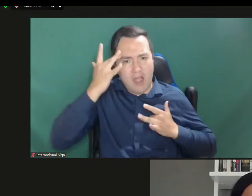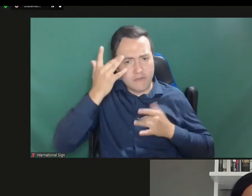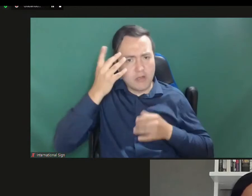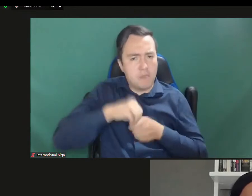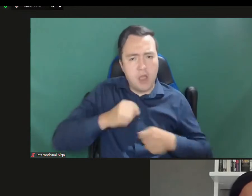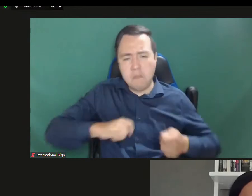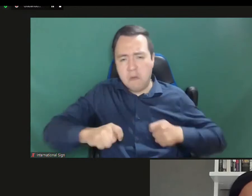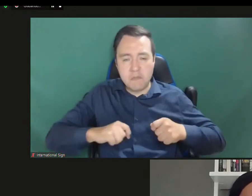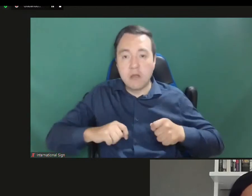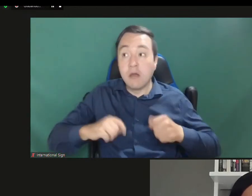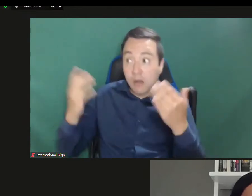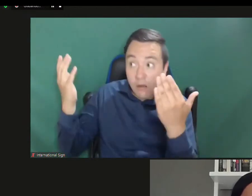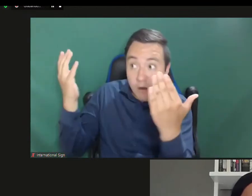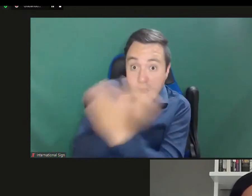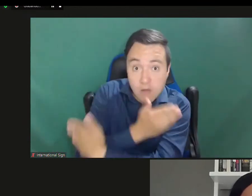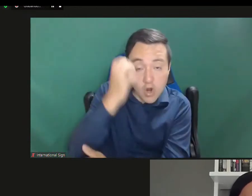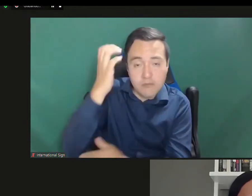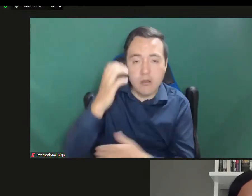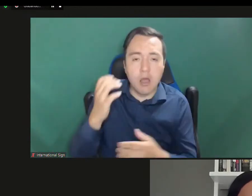administrations come and go.